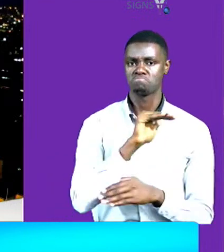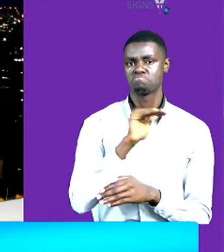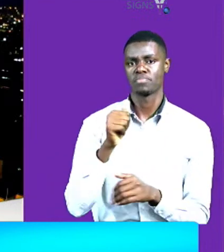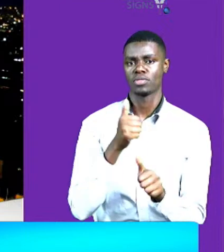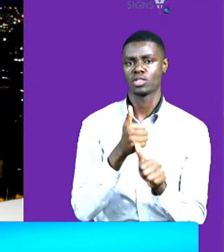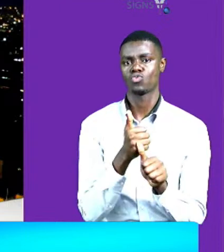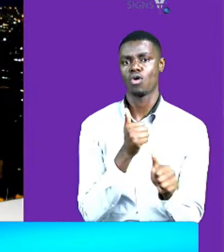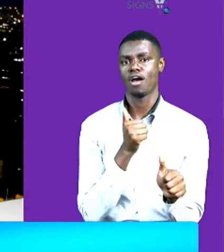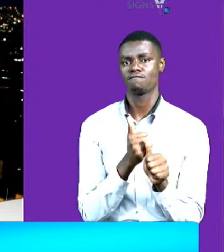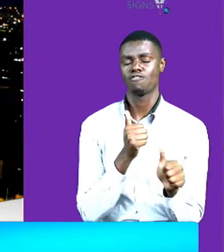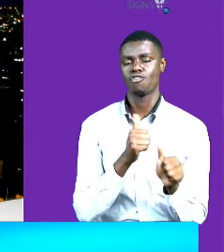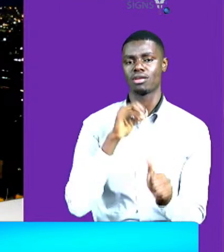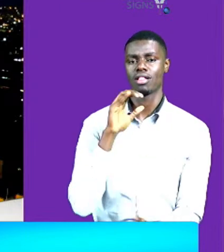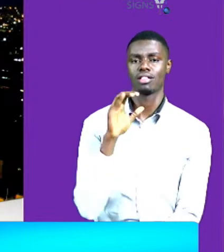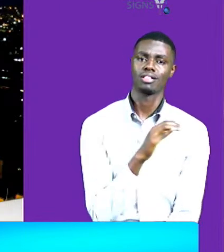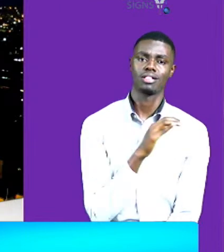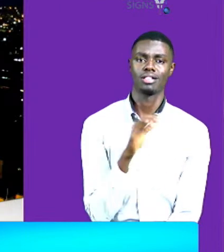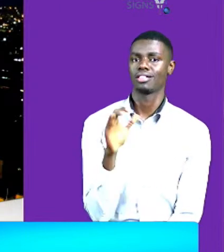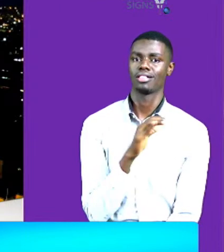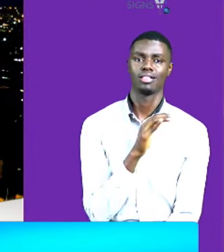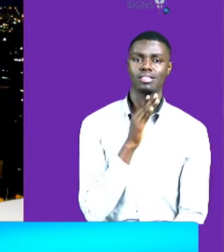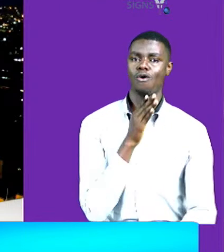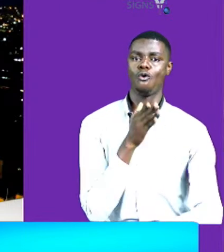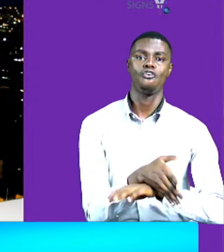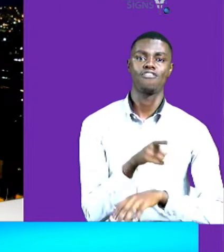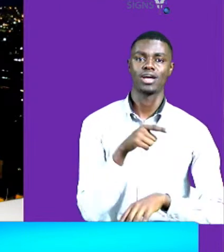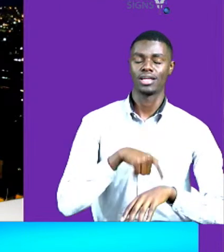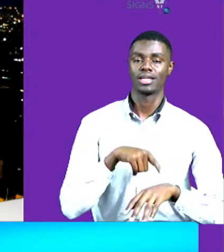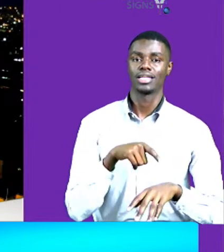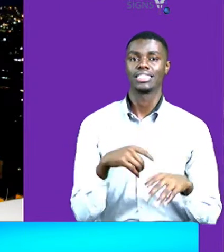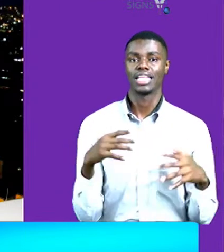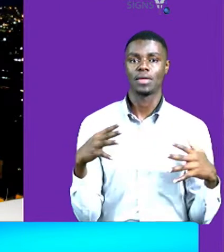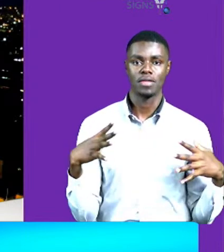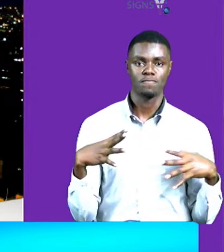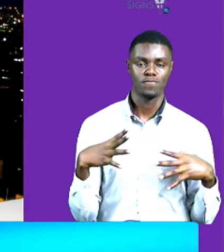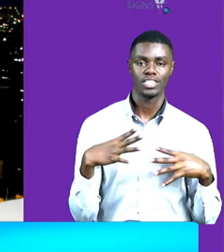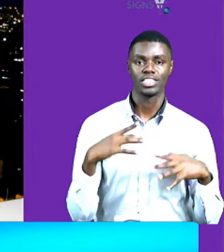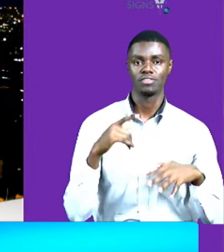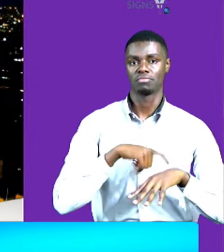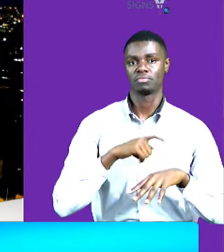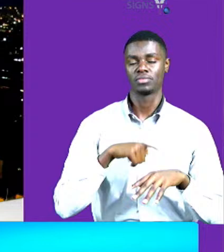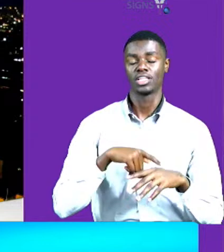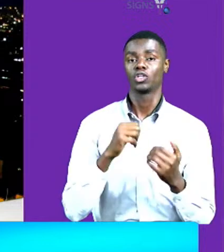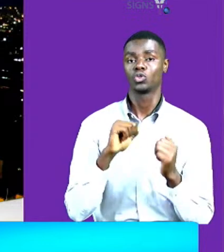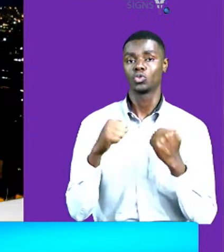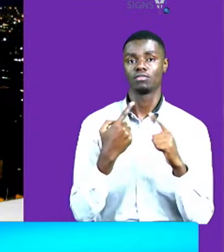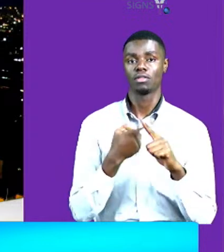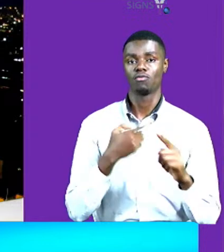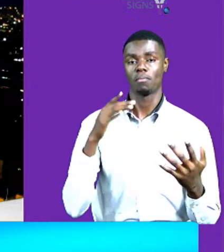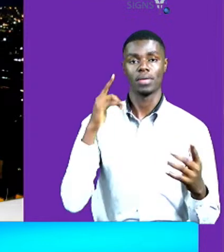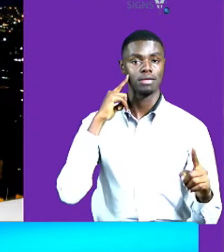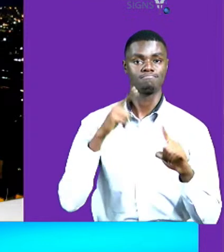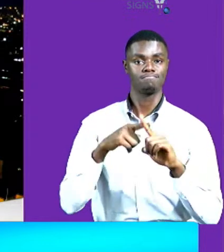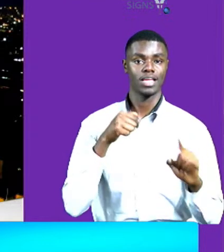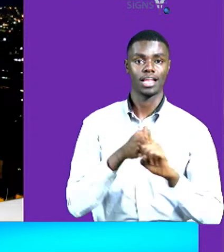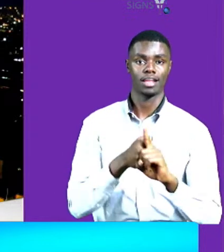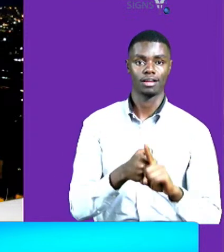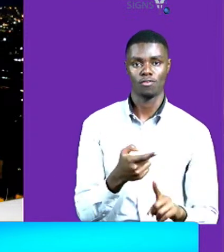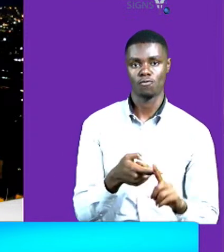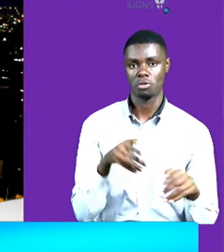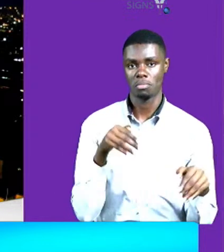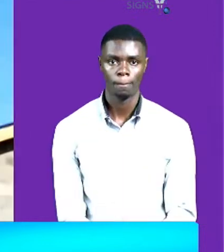avoid excessive drinking during this festive season to save them from being targets.